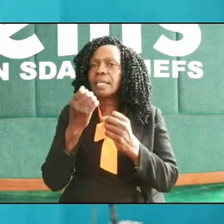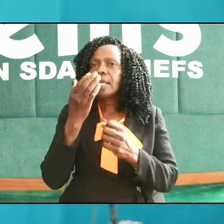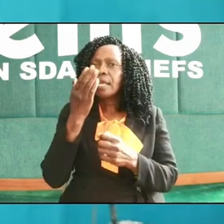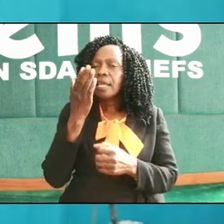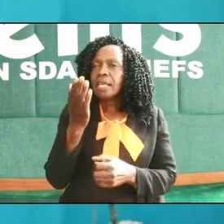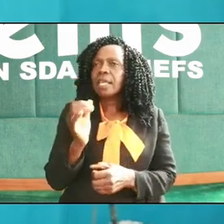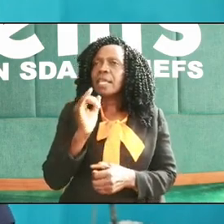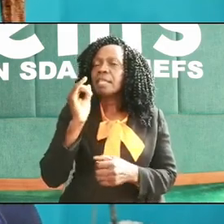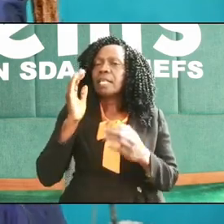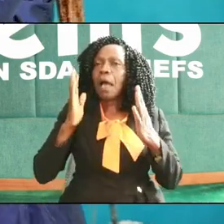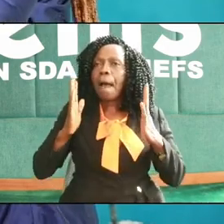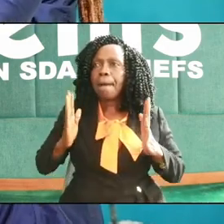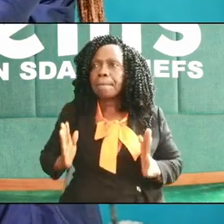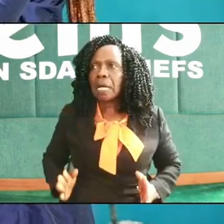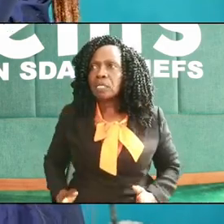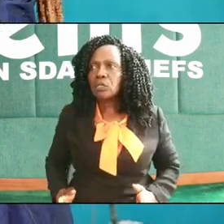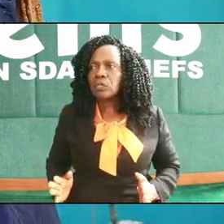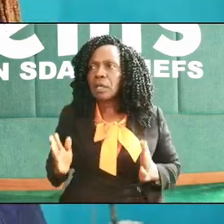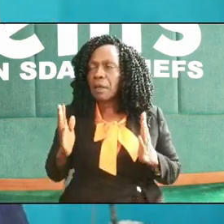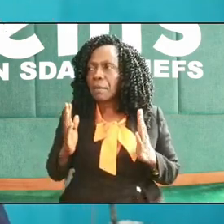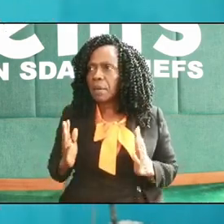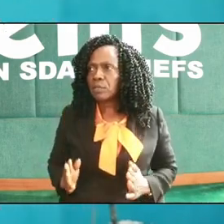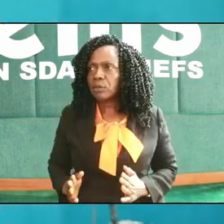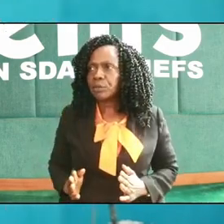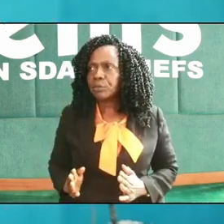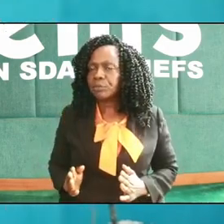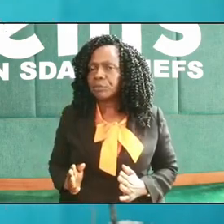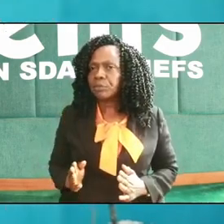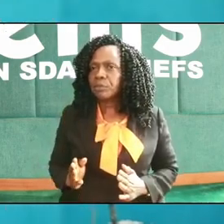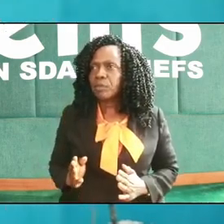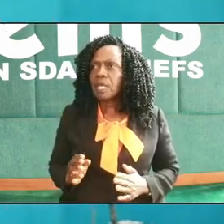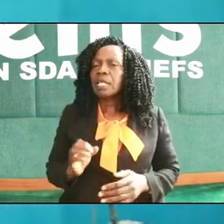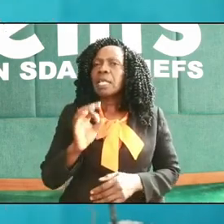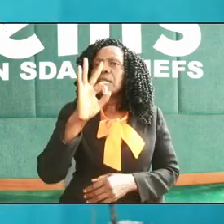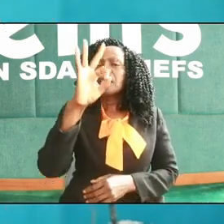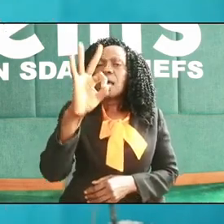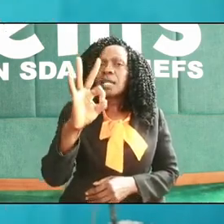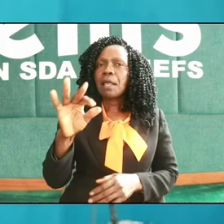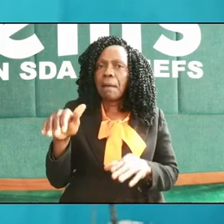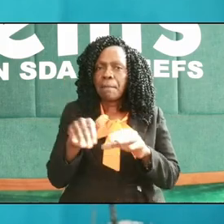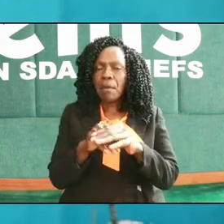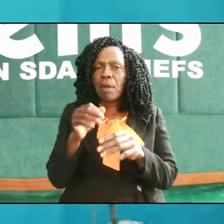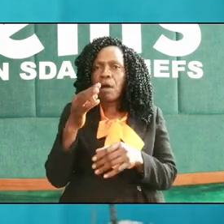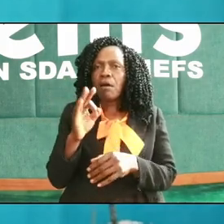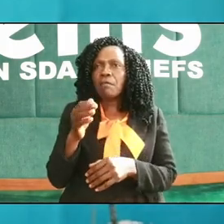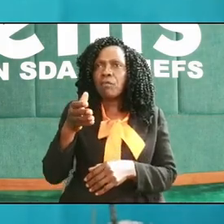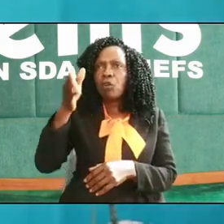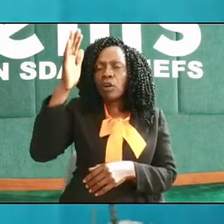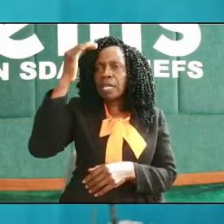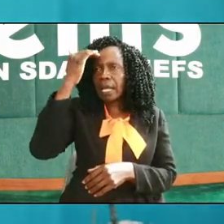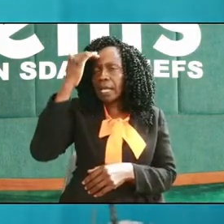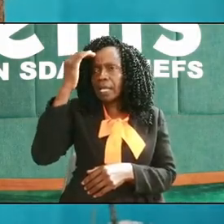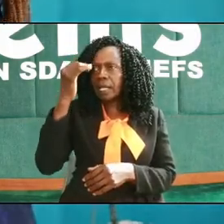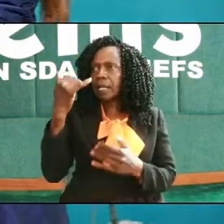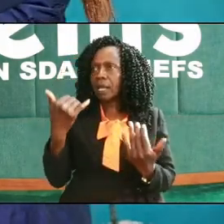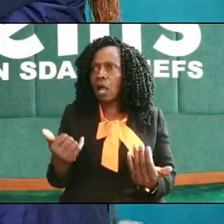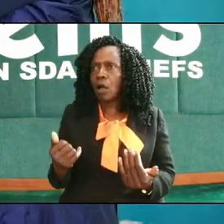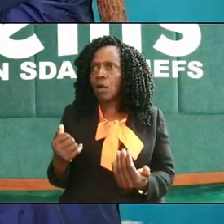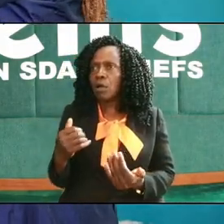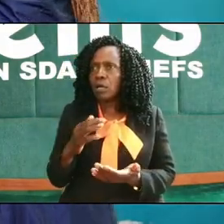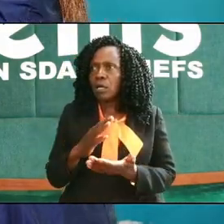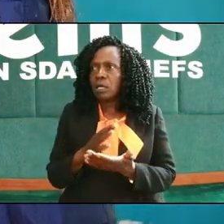a person, the third Godhead, the third member of the Godhead. Now, what are some